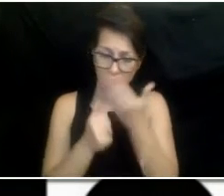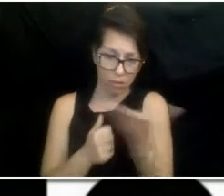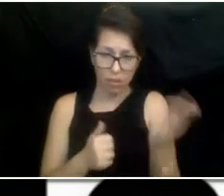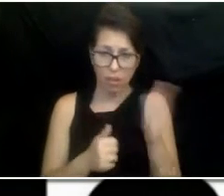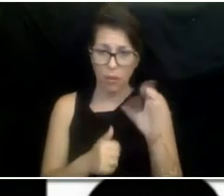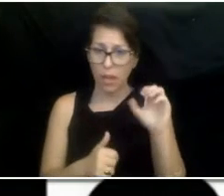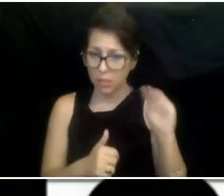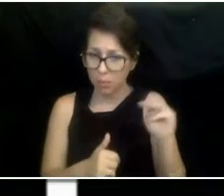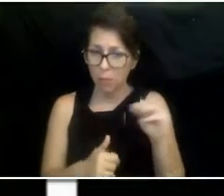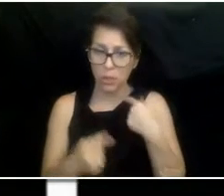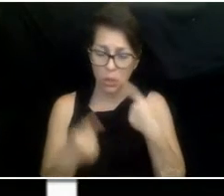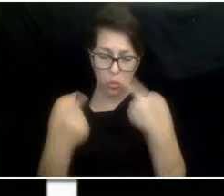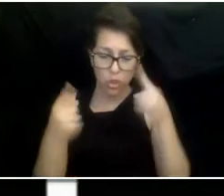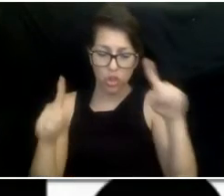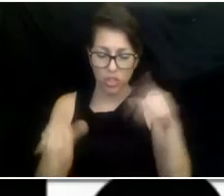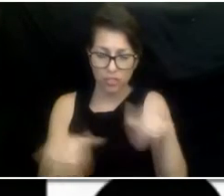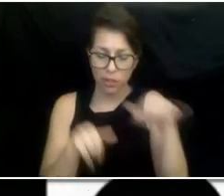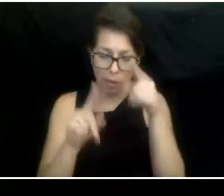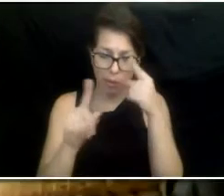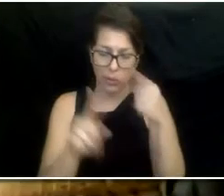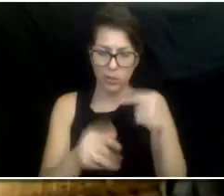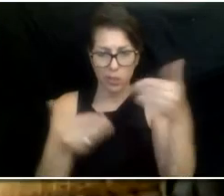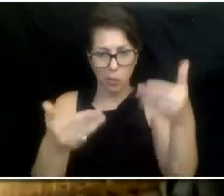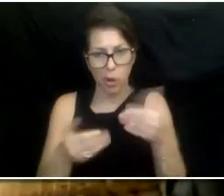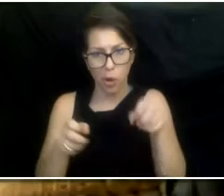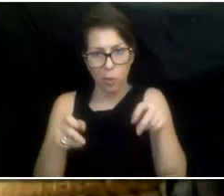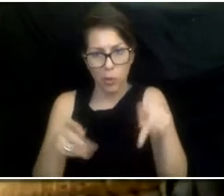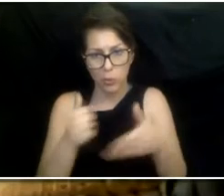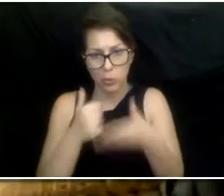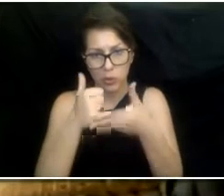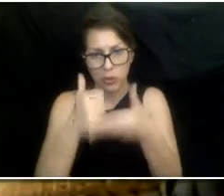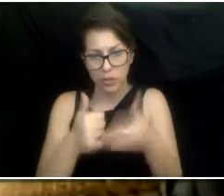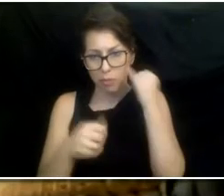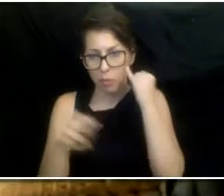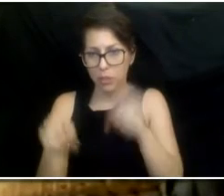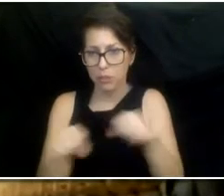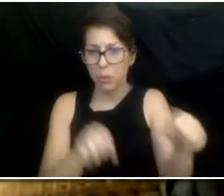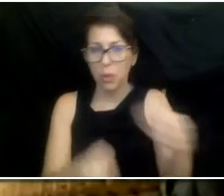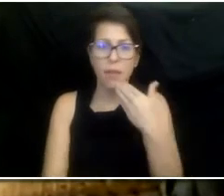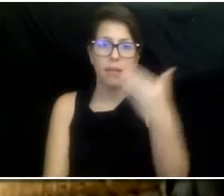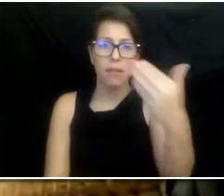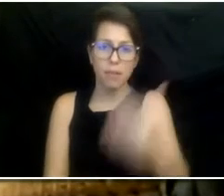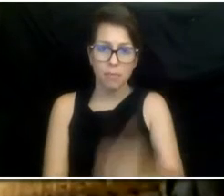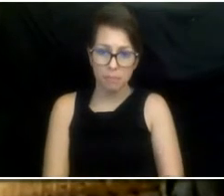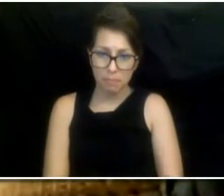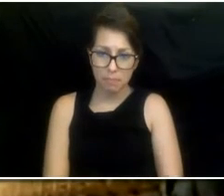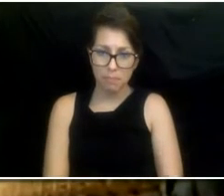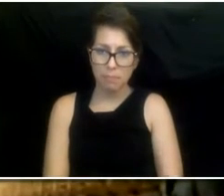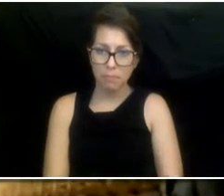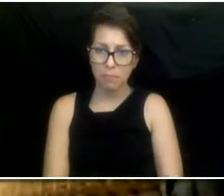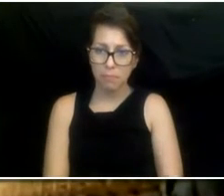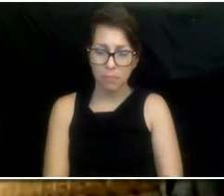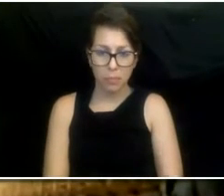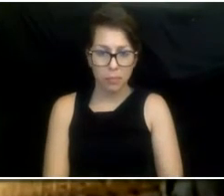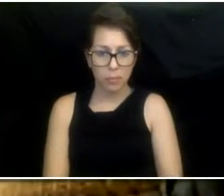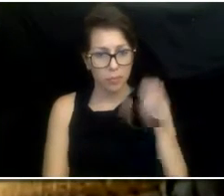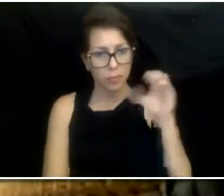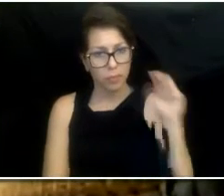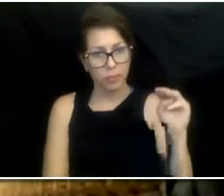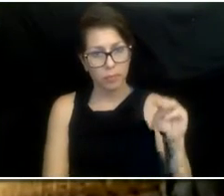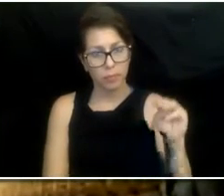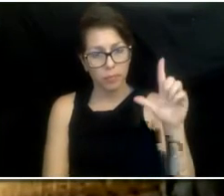you um um you've talked about the the the changes that you need to see from